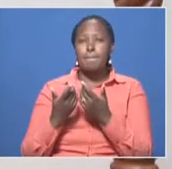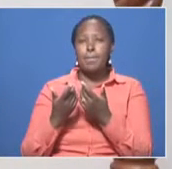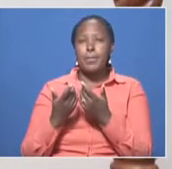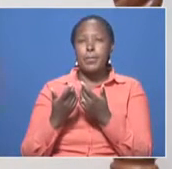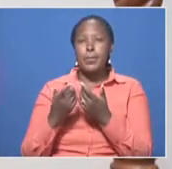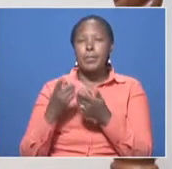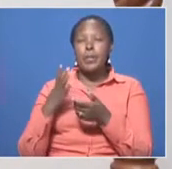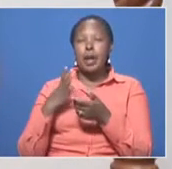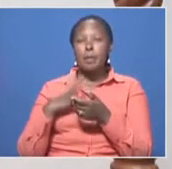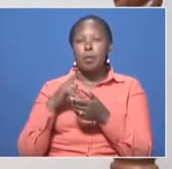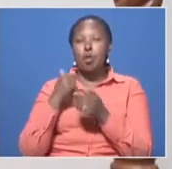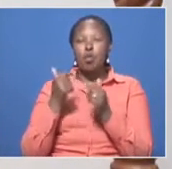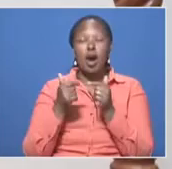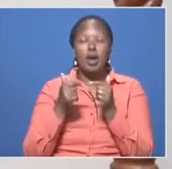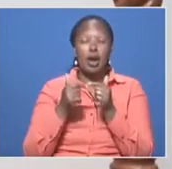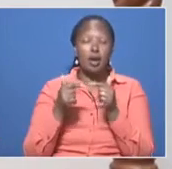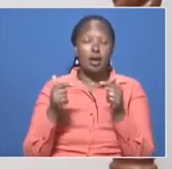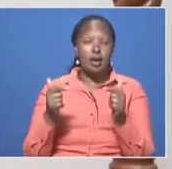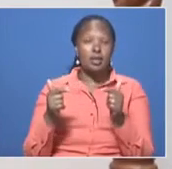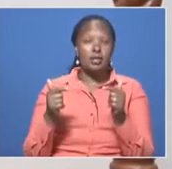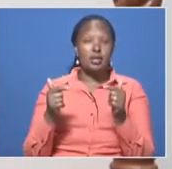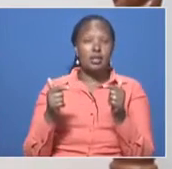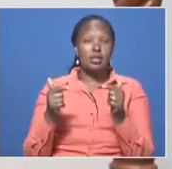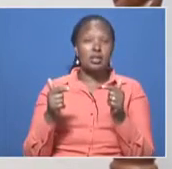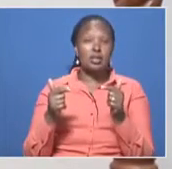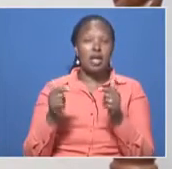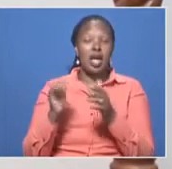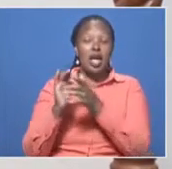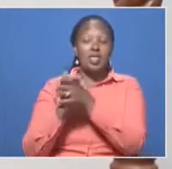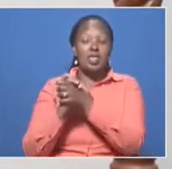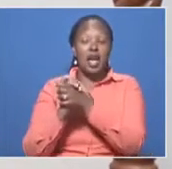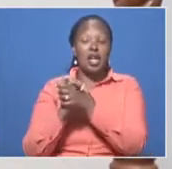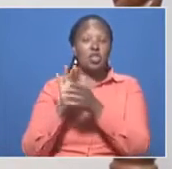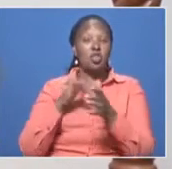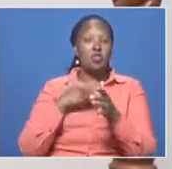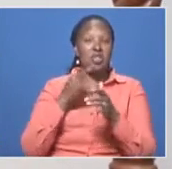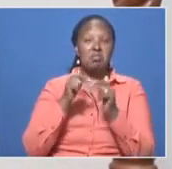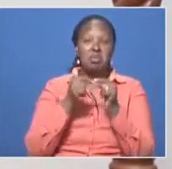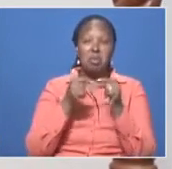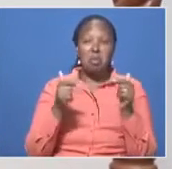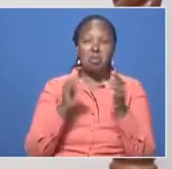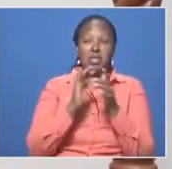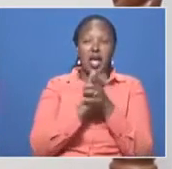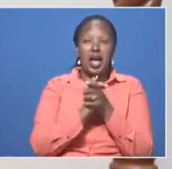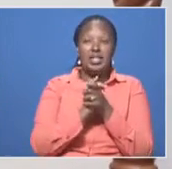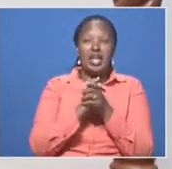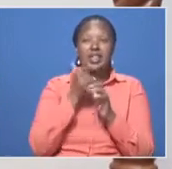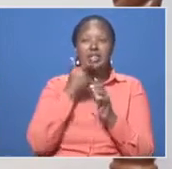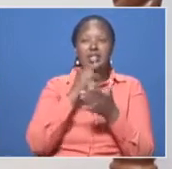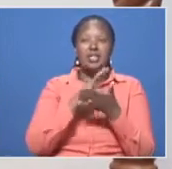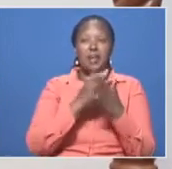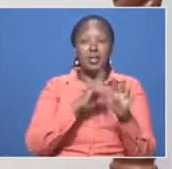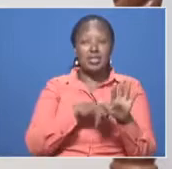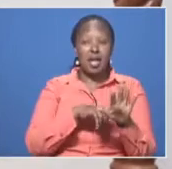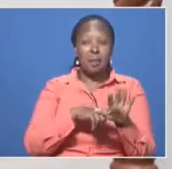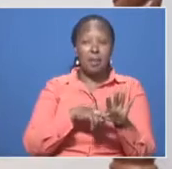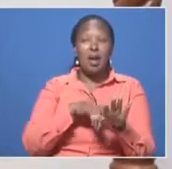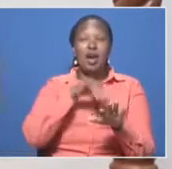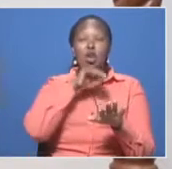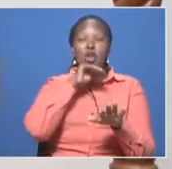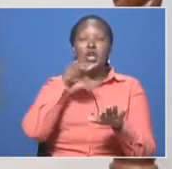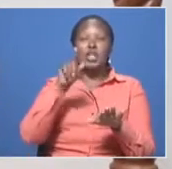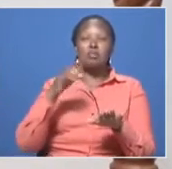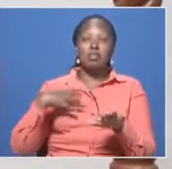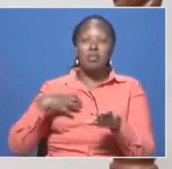are against the handshake or who feel opposed to it, they say sometimes the Odingas are the dynasties